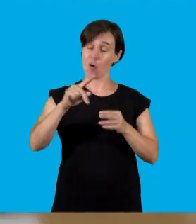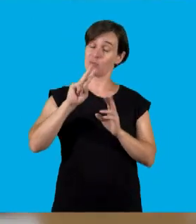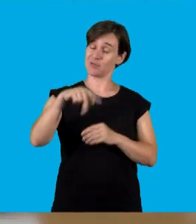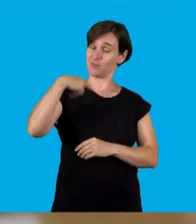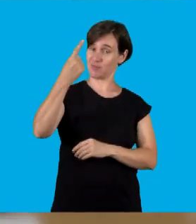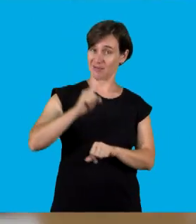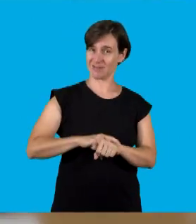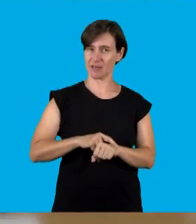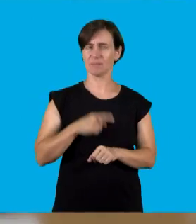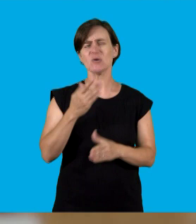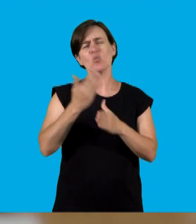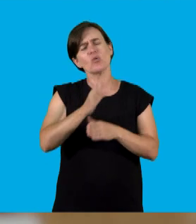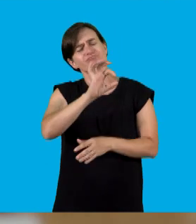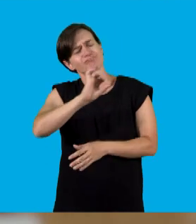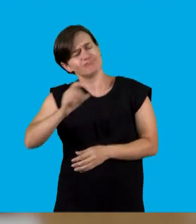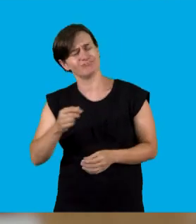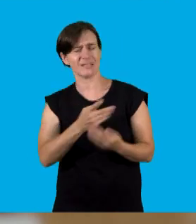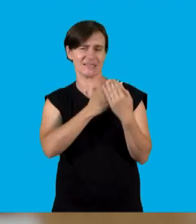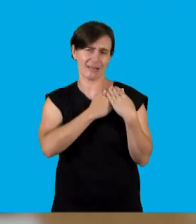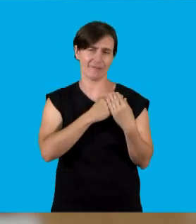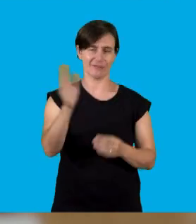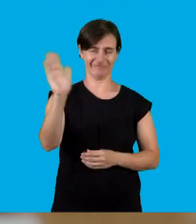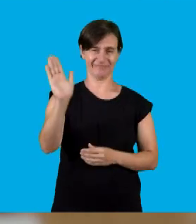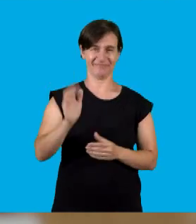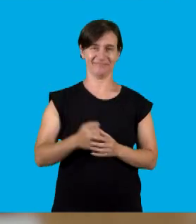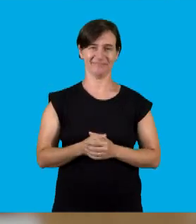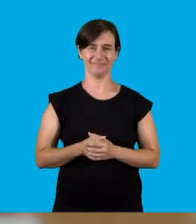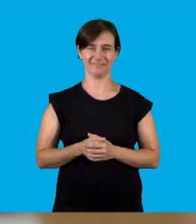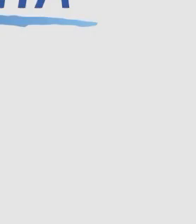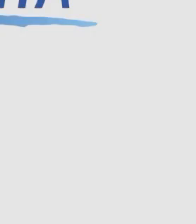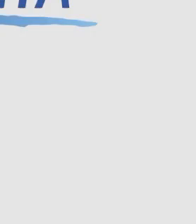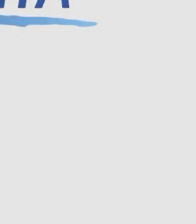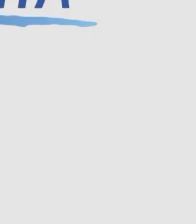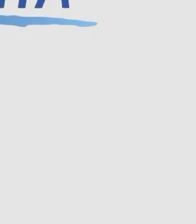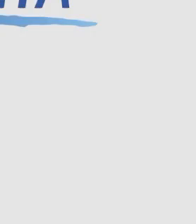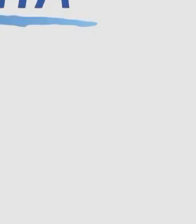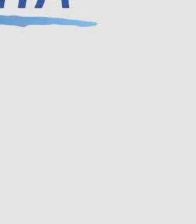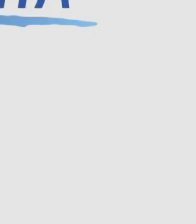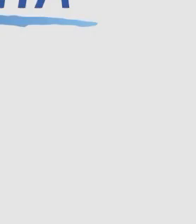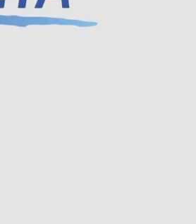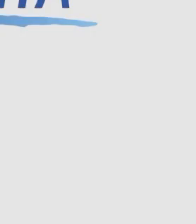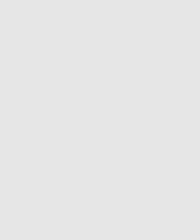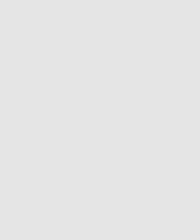you next time. Please work every day. Stay safe. Goodbye.